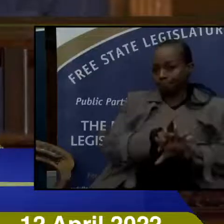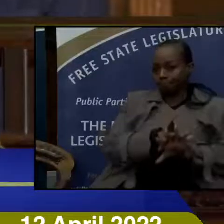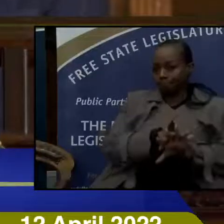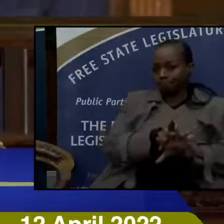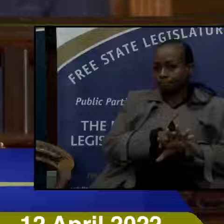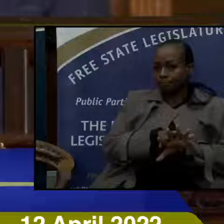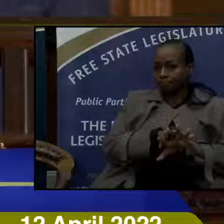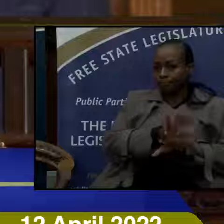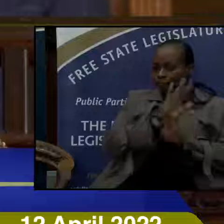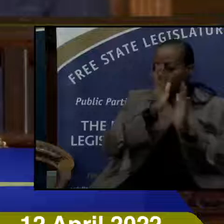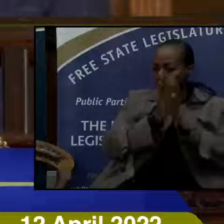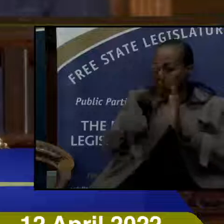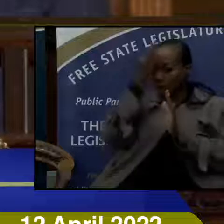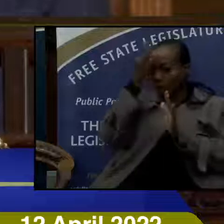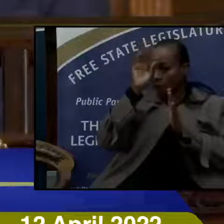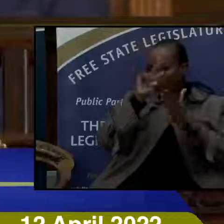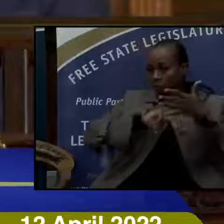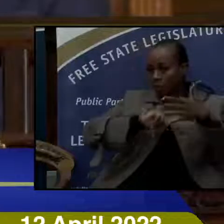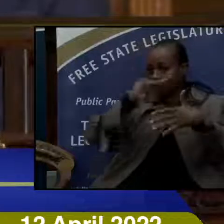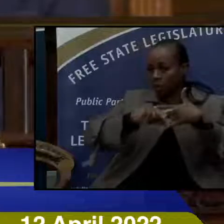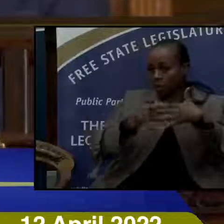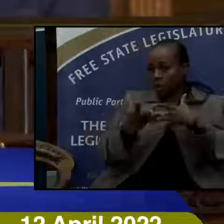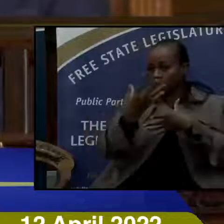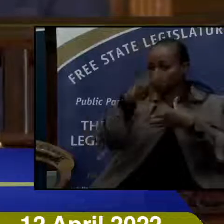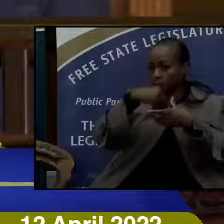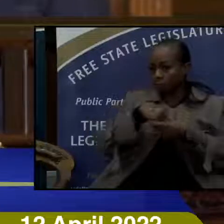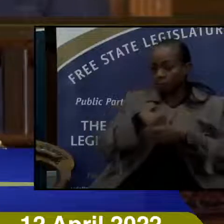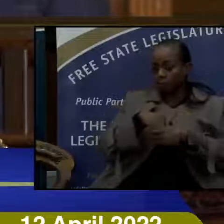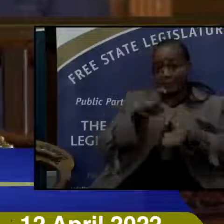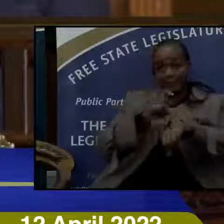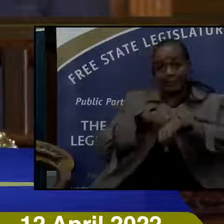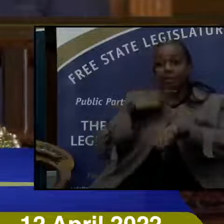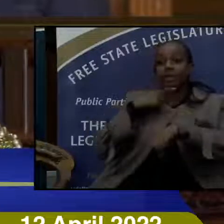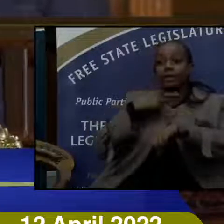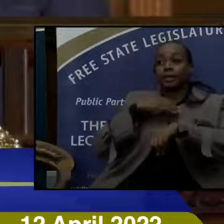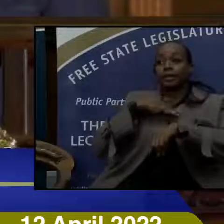every aspect of their life.